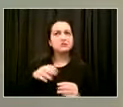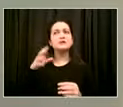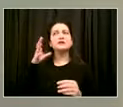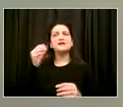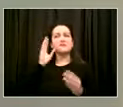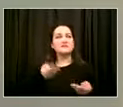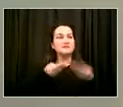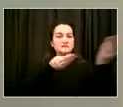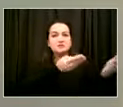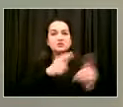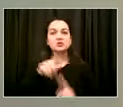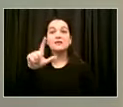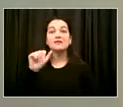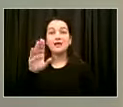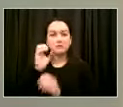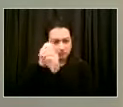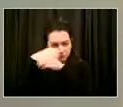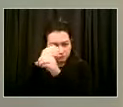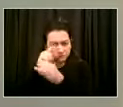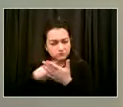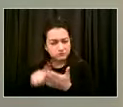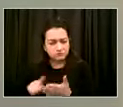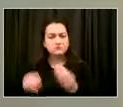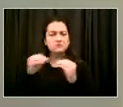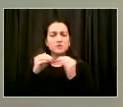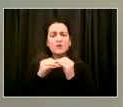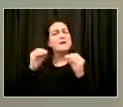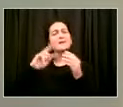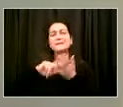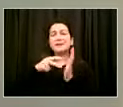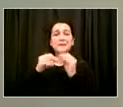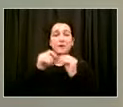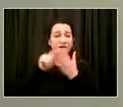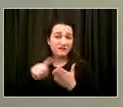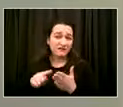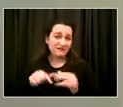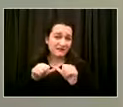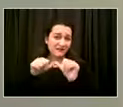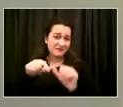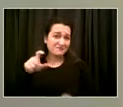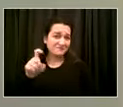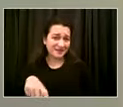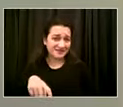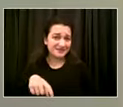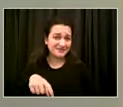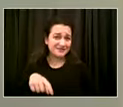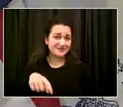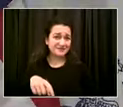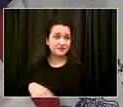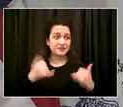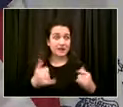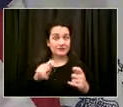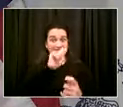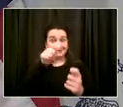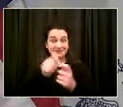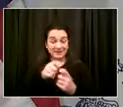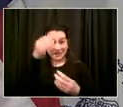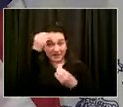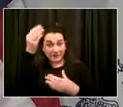and academic centers to make sure that we have a really good estimate of how much is going on in the city right now. Thank you. Go